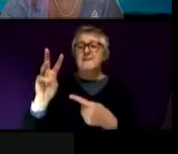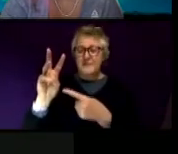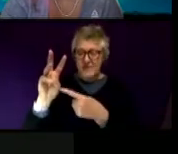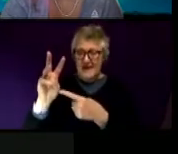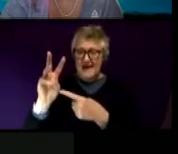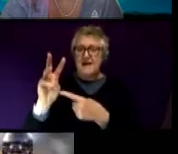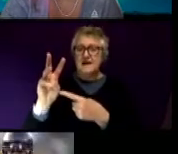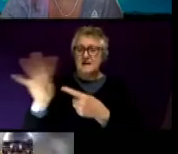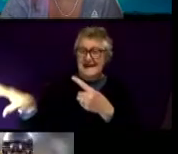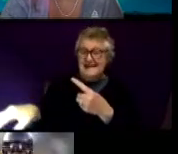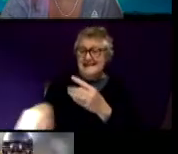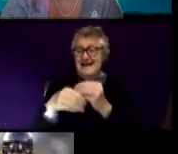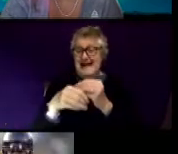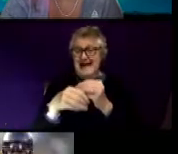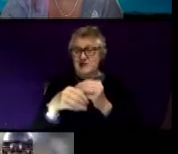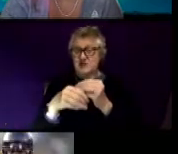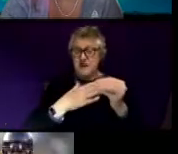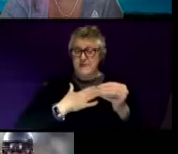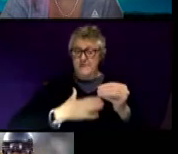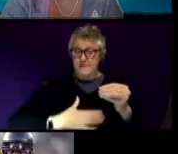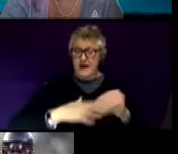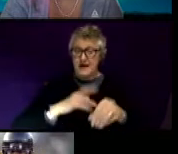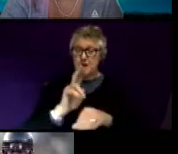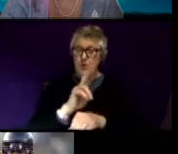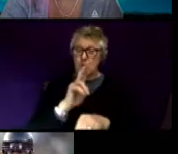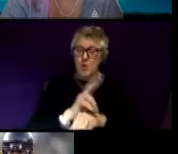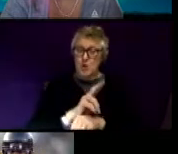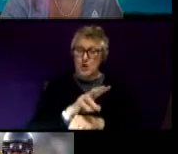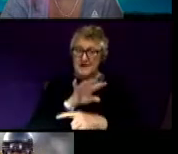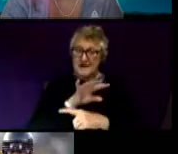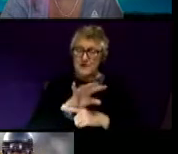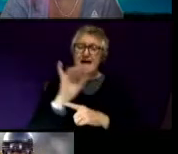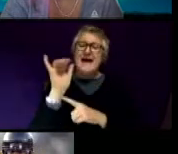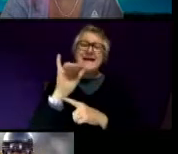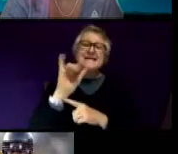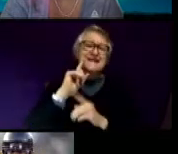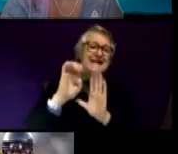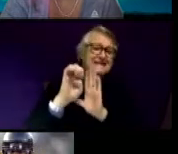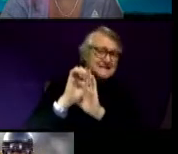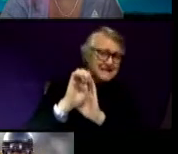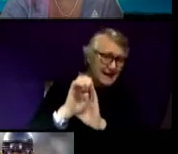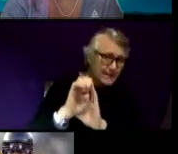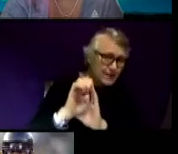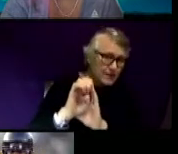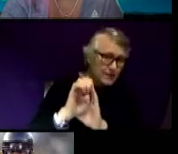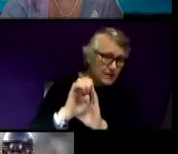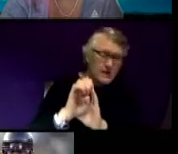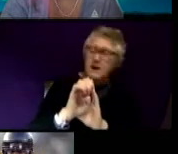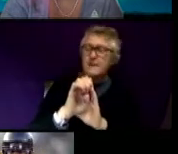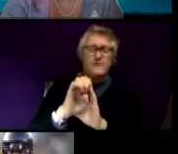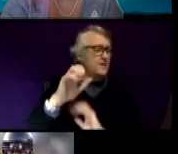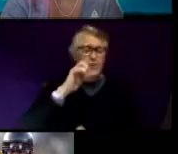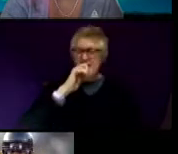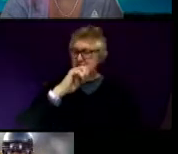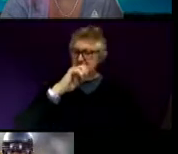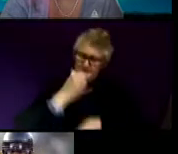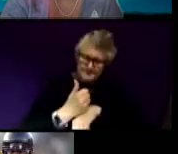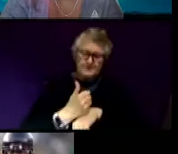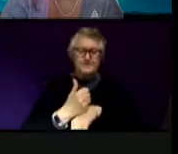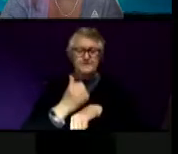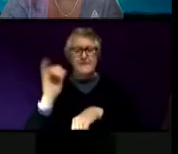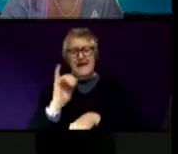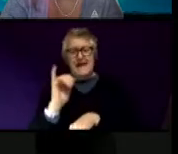policy as sort of an example, but the parties were not bound by that. They were required to go in and bargain